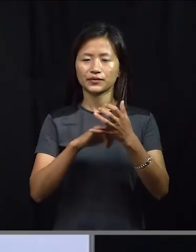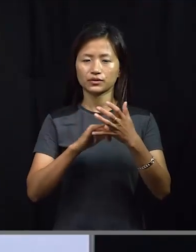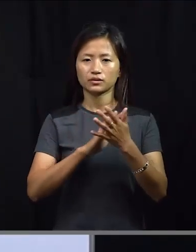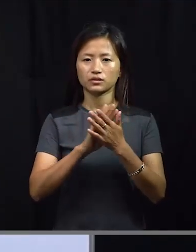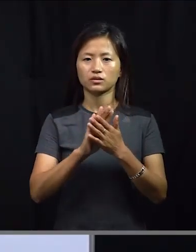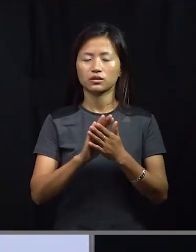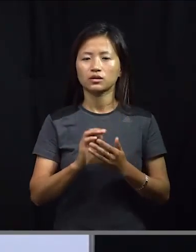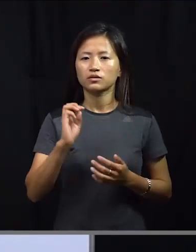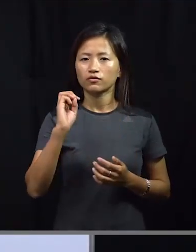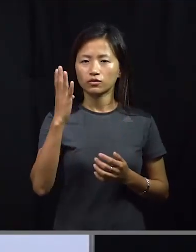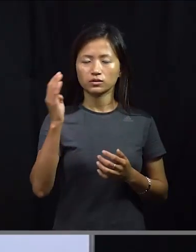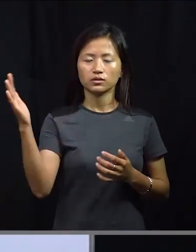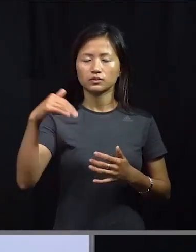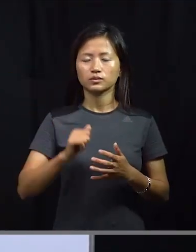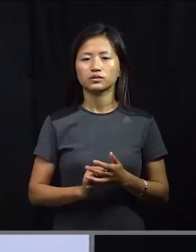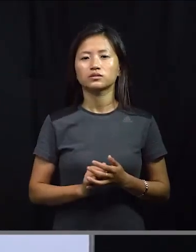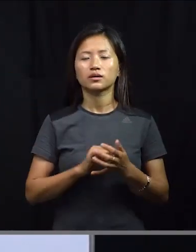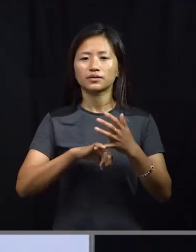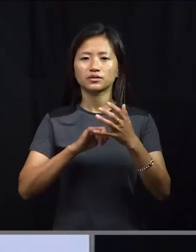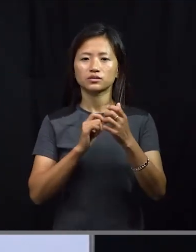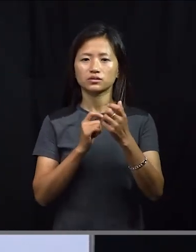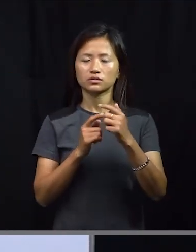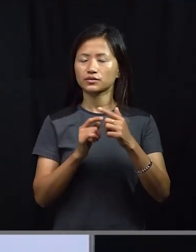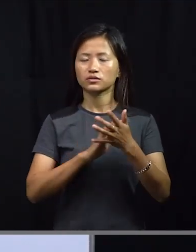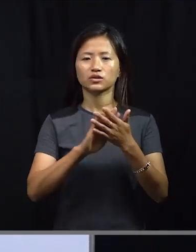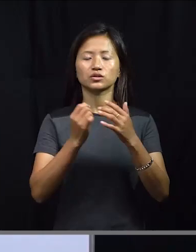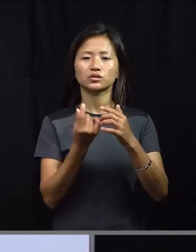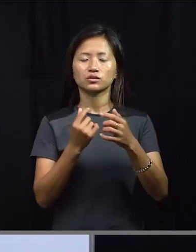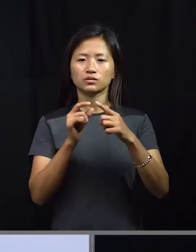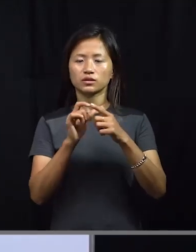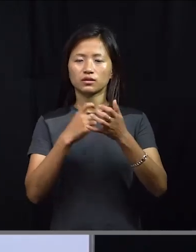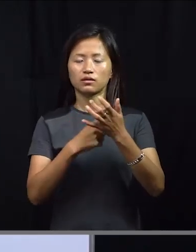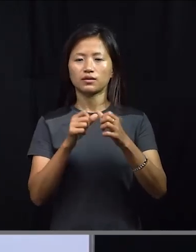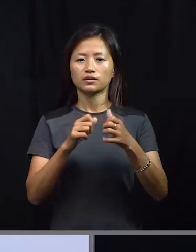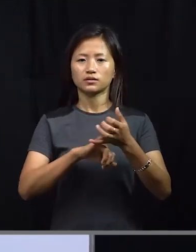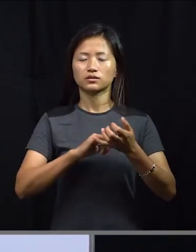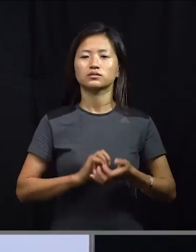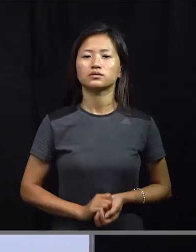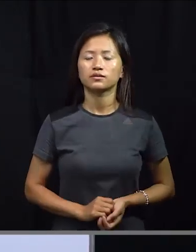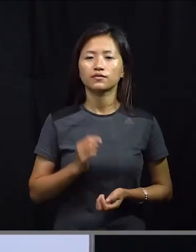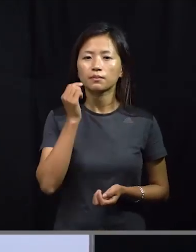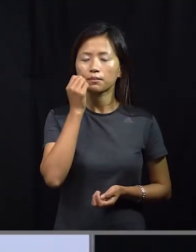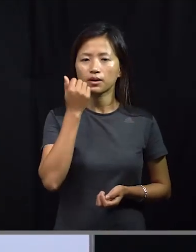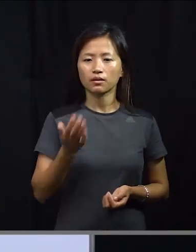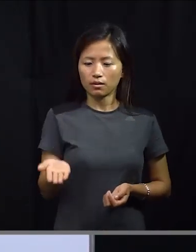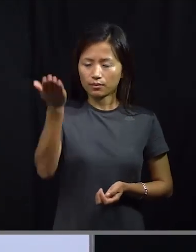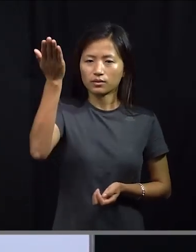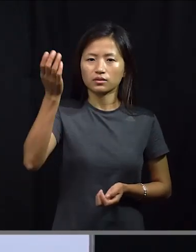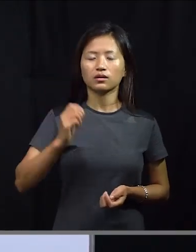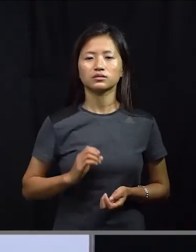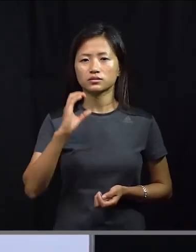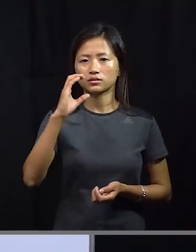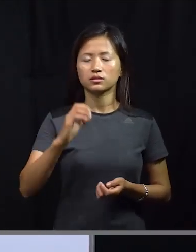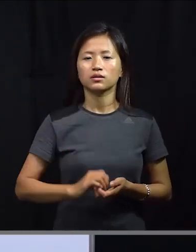fourth comes the Shudras, right? And that is the reason why, okay, if the man belongs to the upper caste and